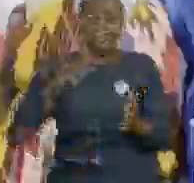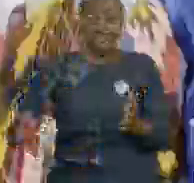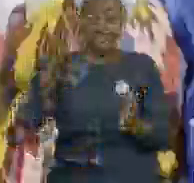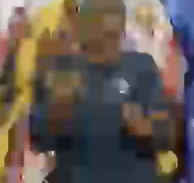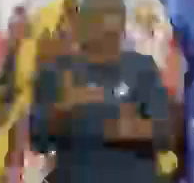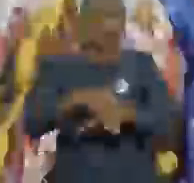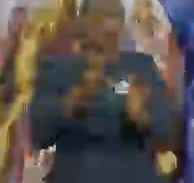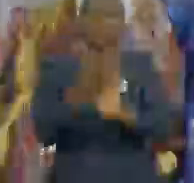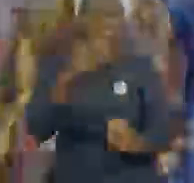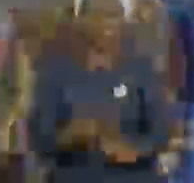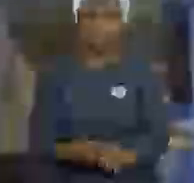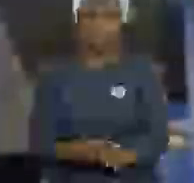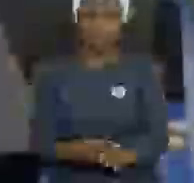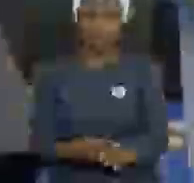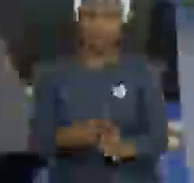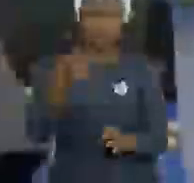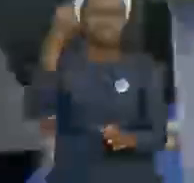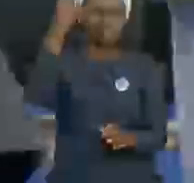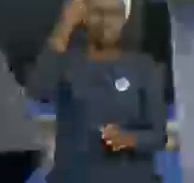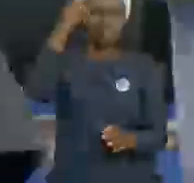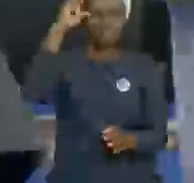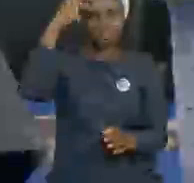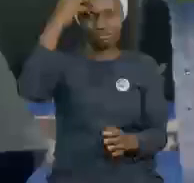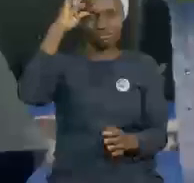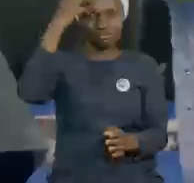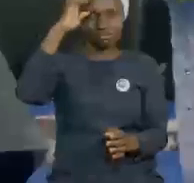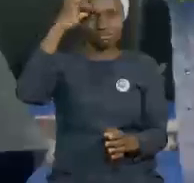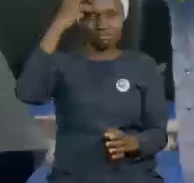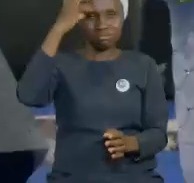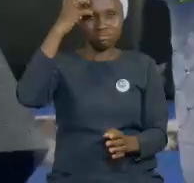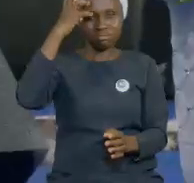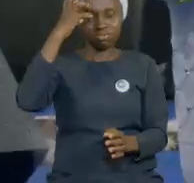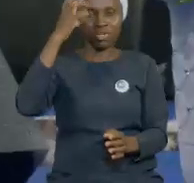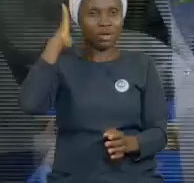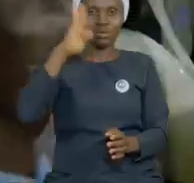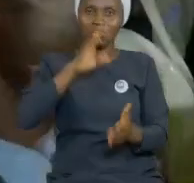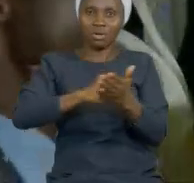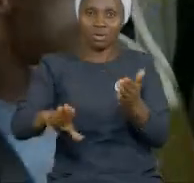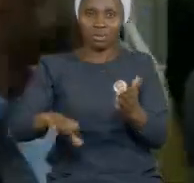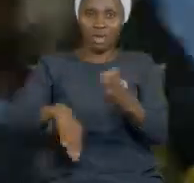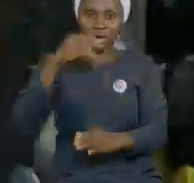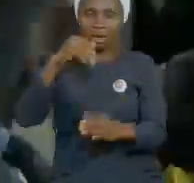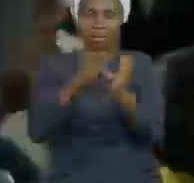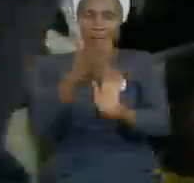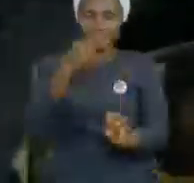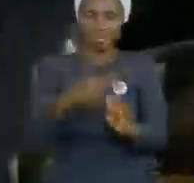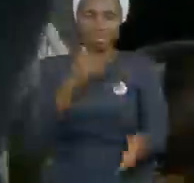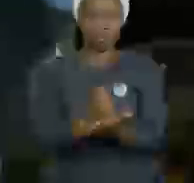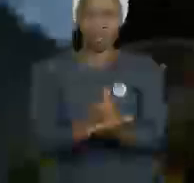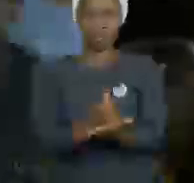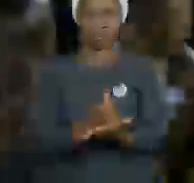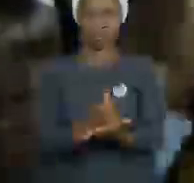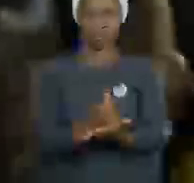Brain problem, insanity, madness, he'll take that away tonight in Jesus' name.